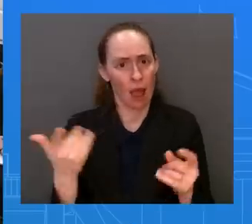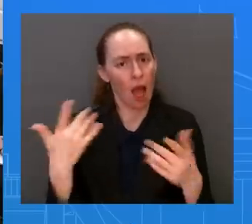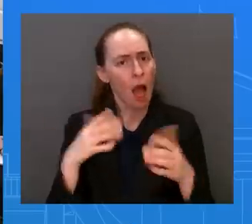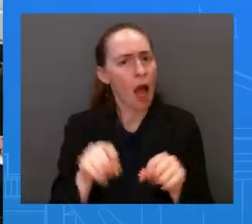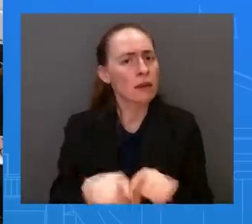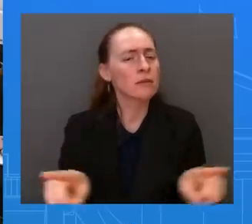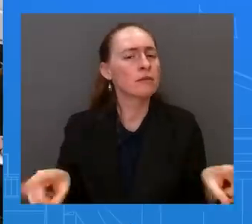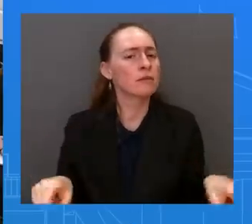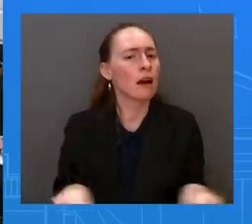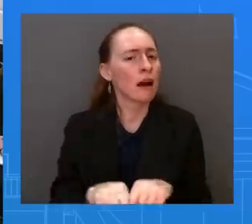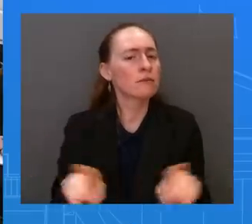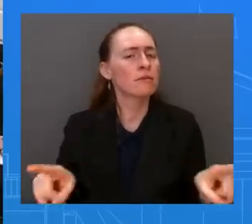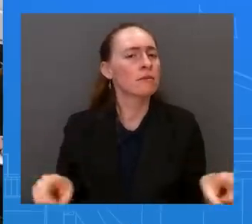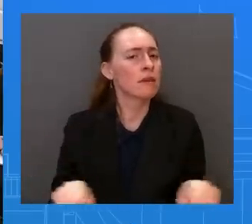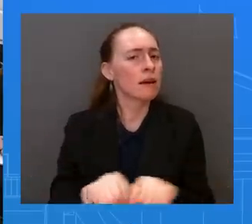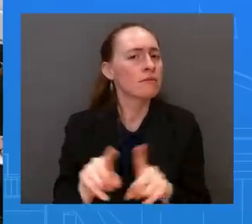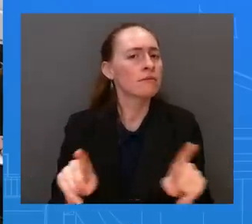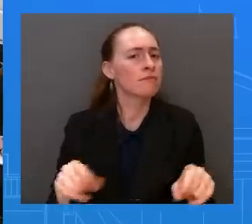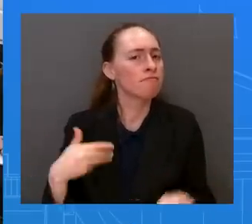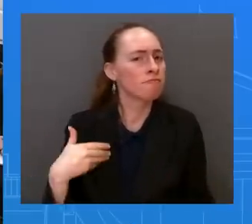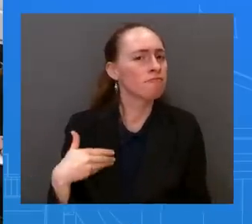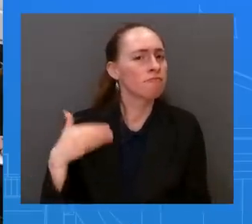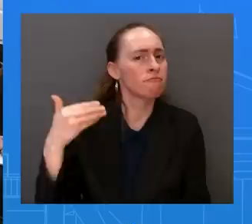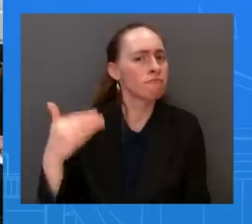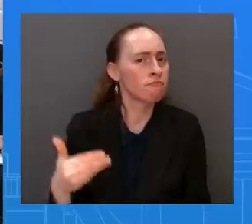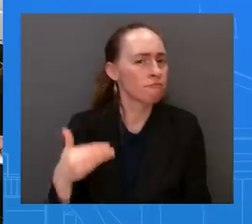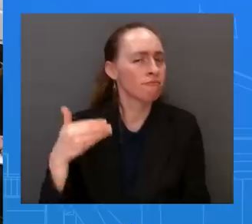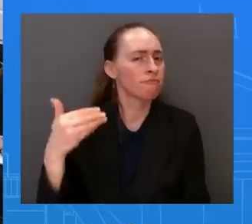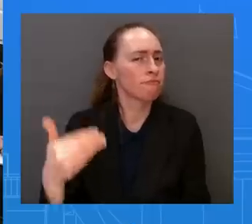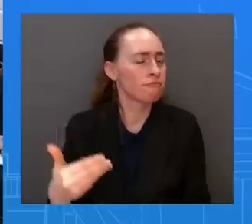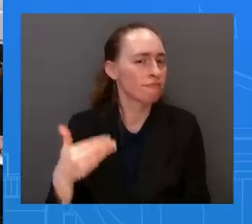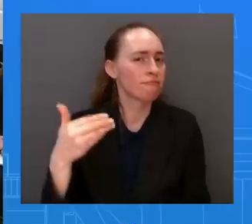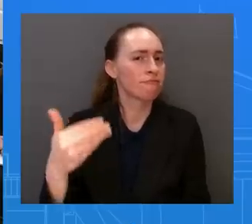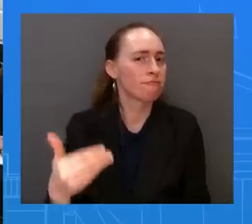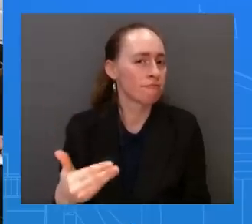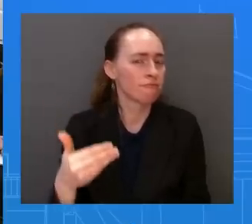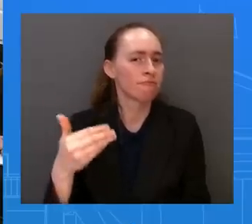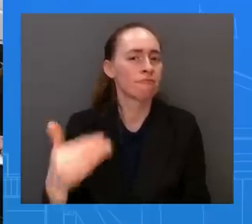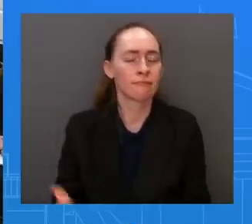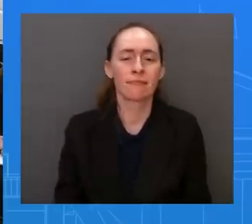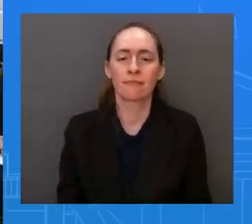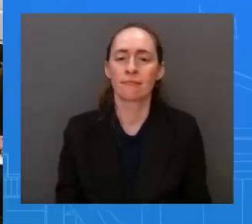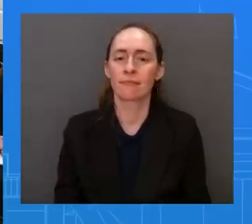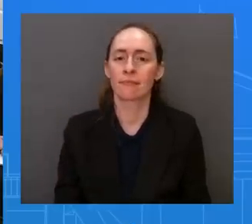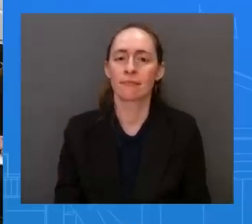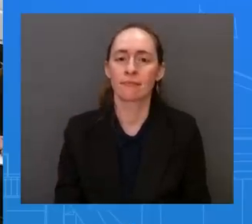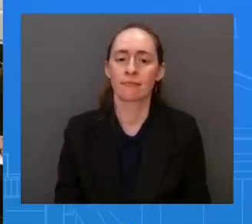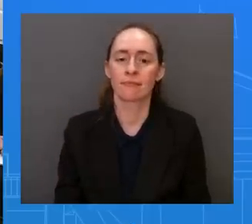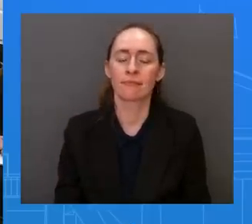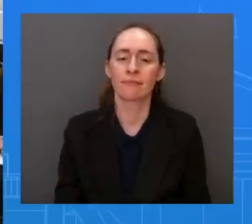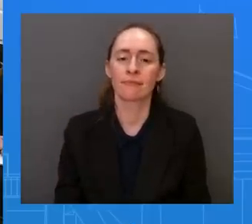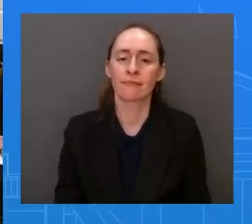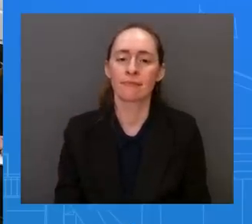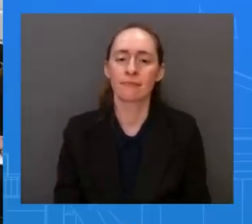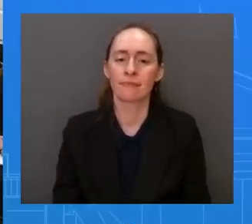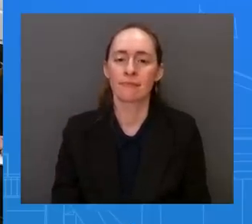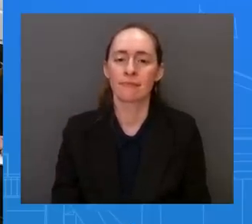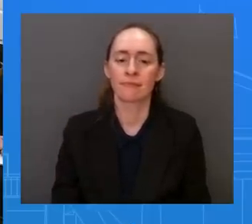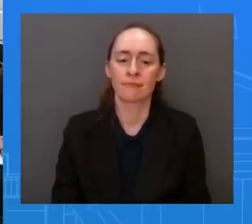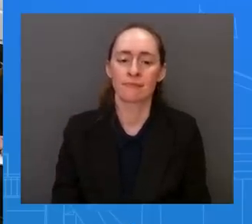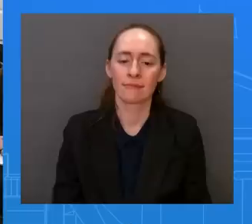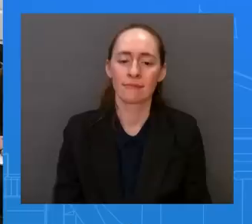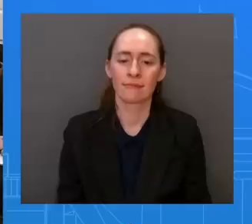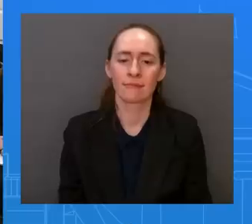since the midterm elections and before. And I think one of my colleagues referenced a recent poll that said 60-something percent.